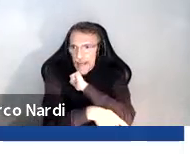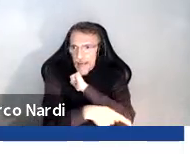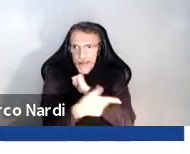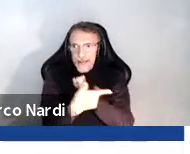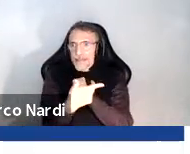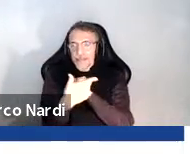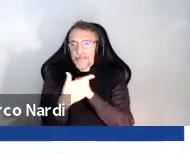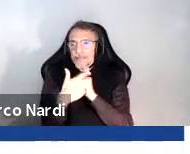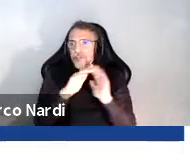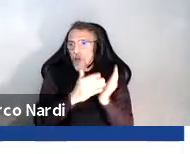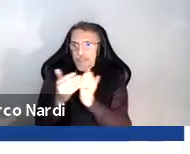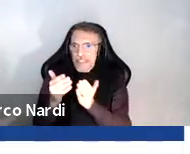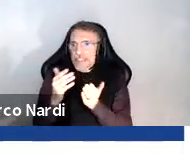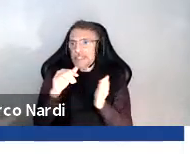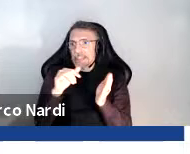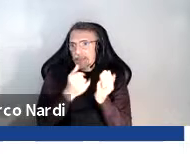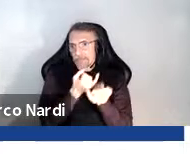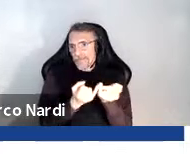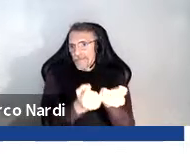debt servicing.